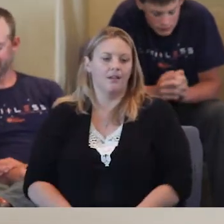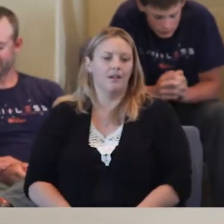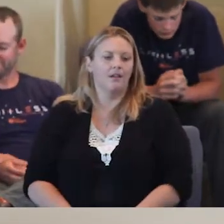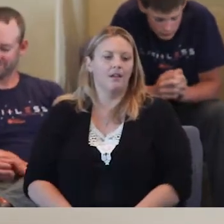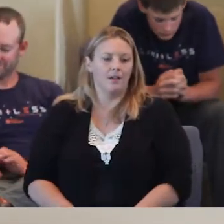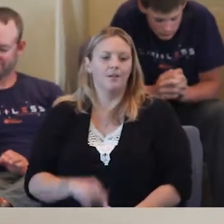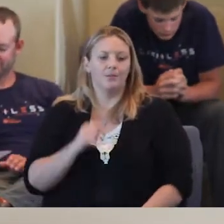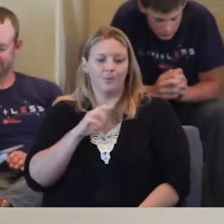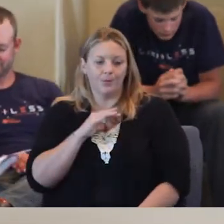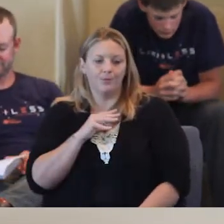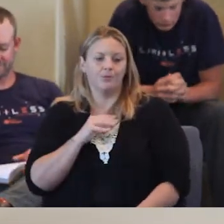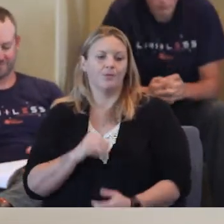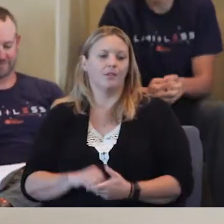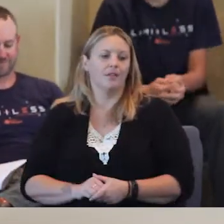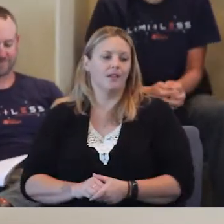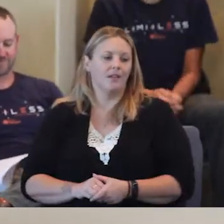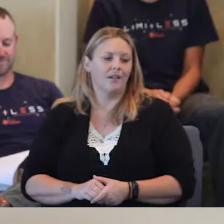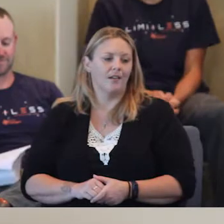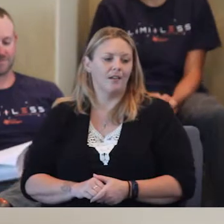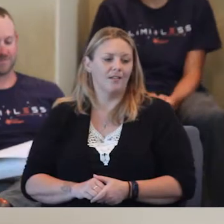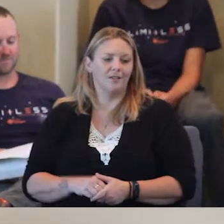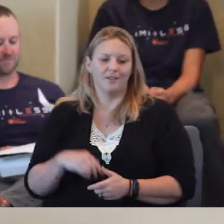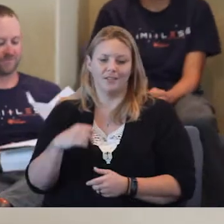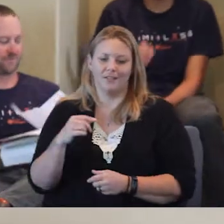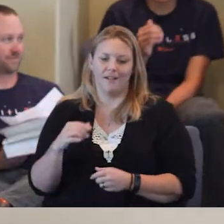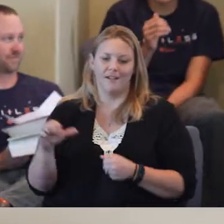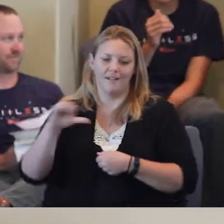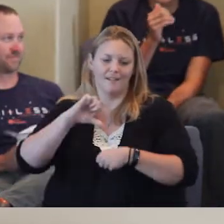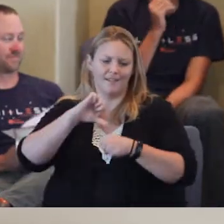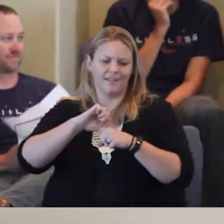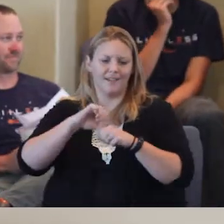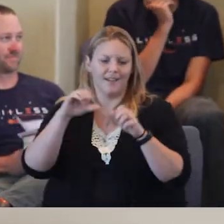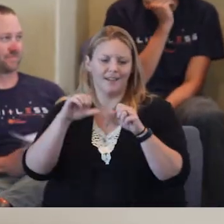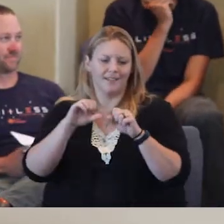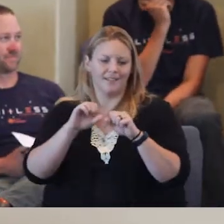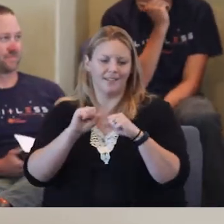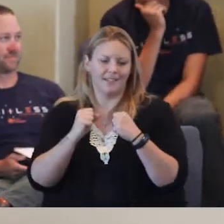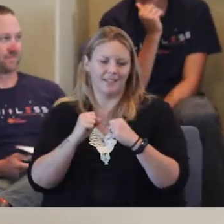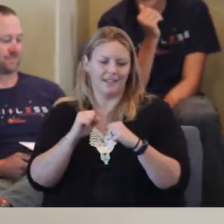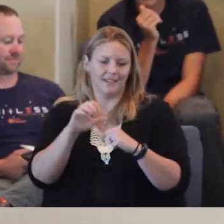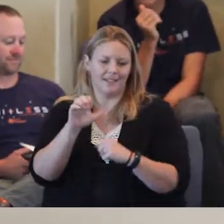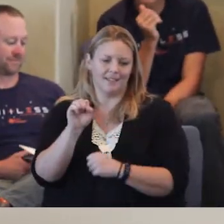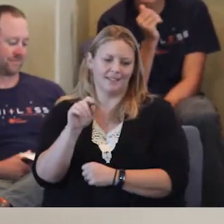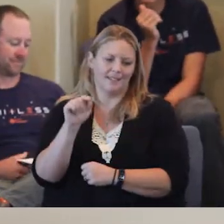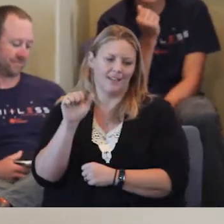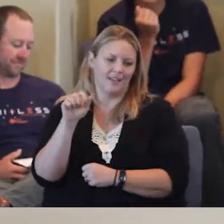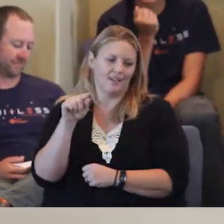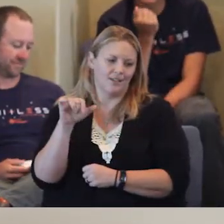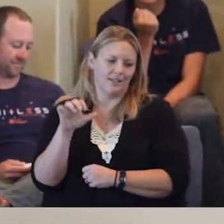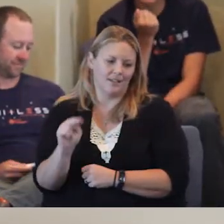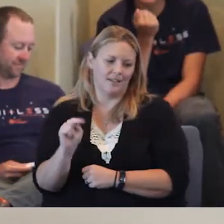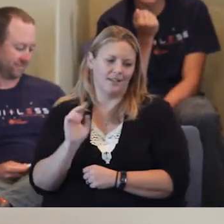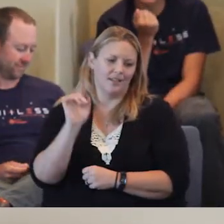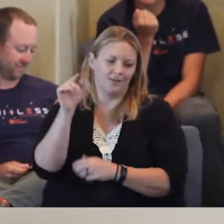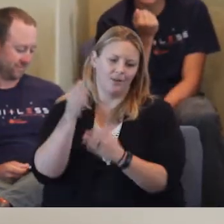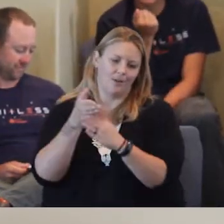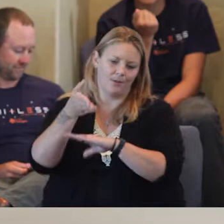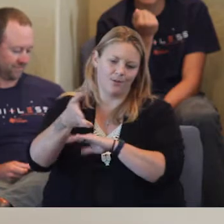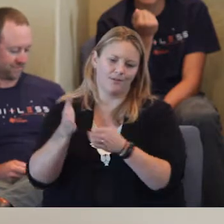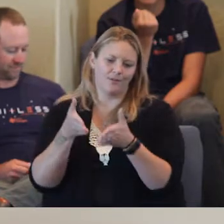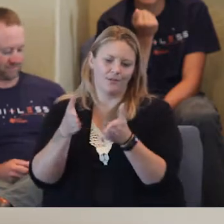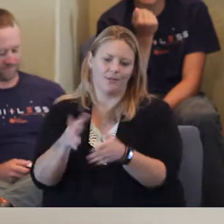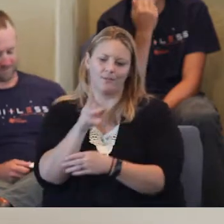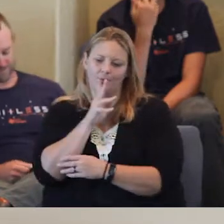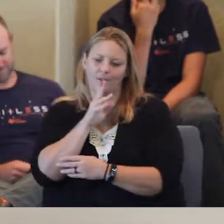cool. And there was this gas station across, and we went over there, and we talked to a few people